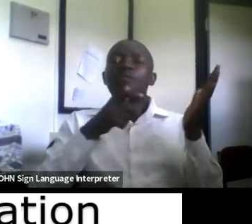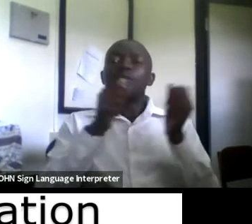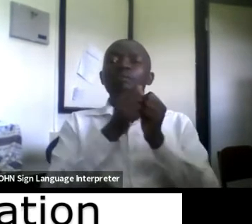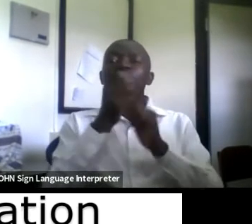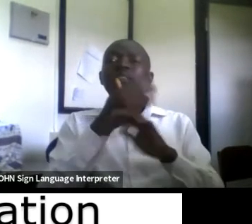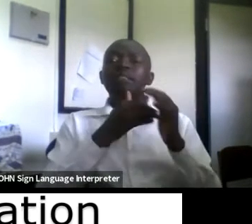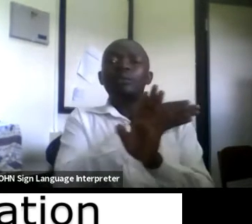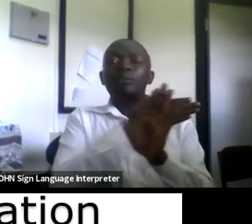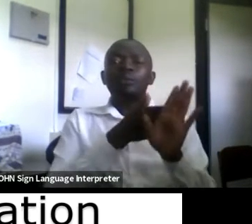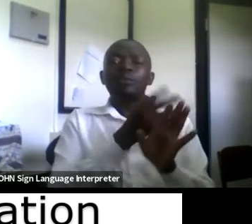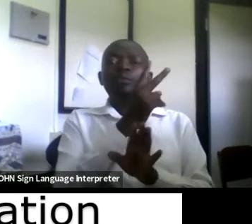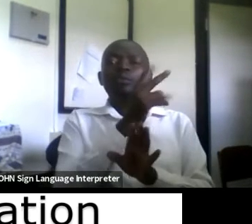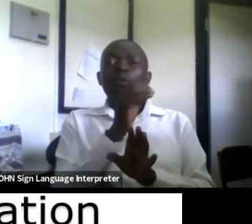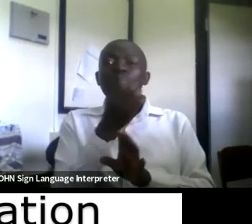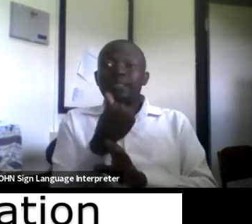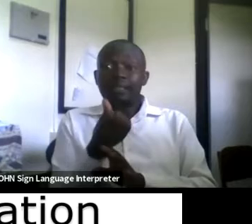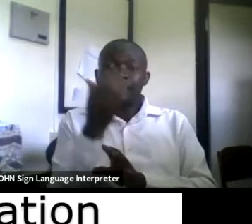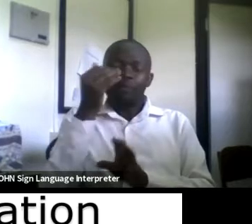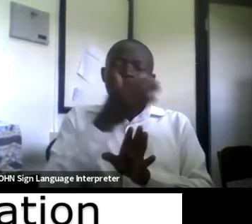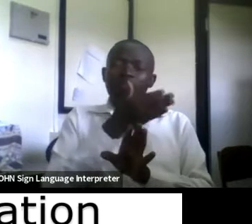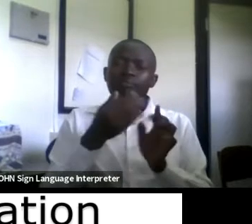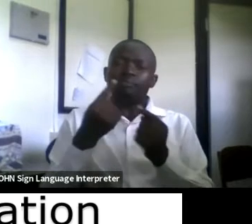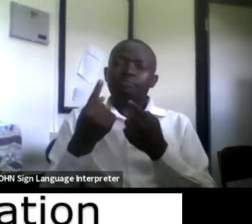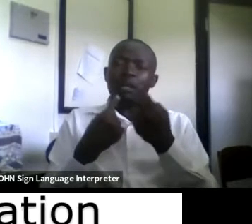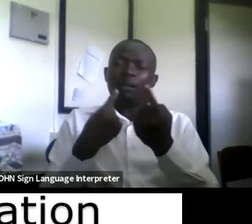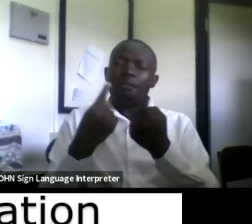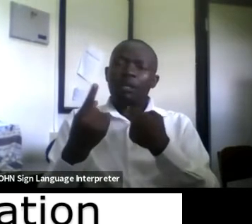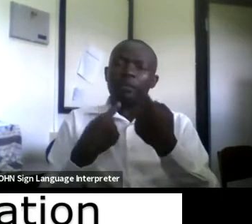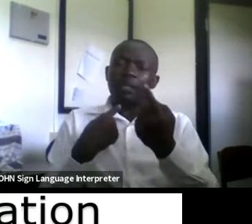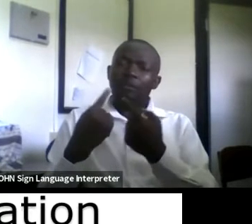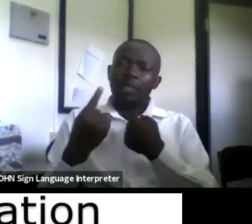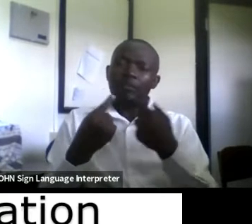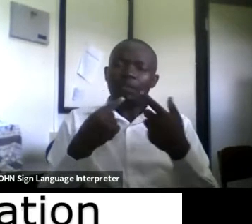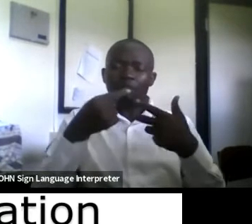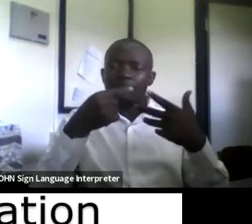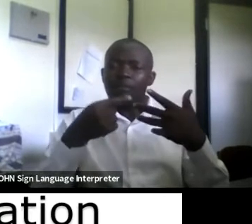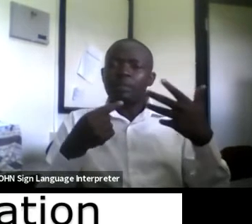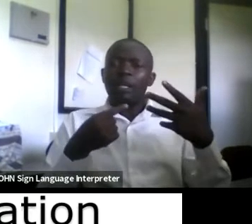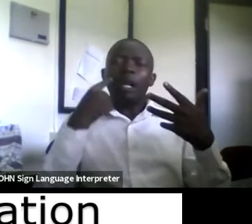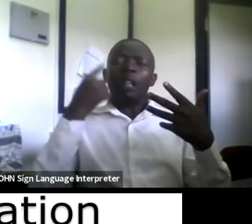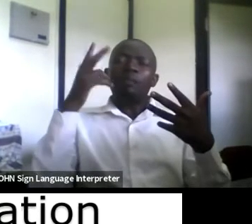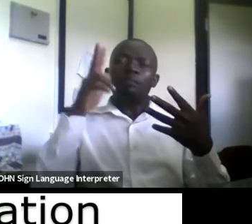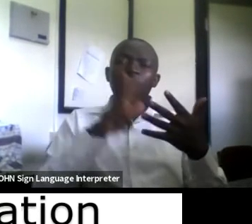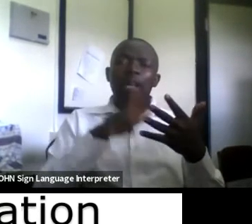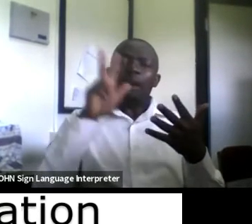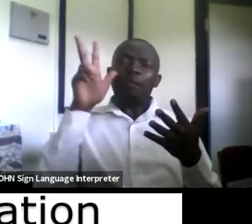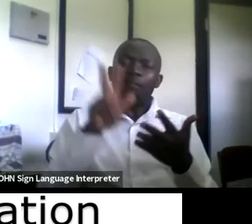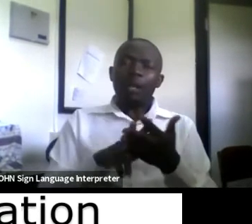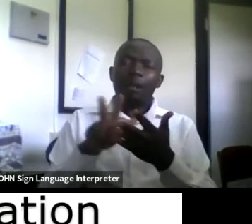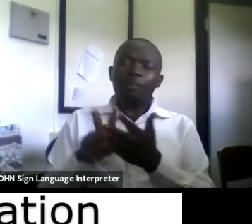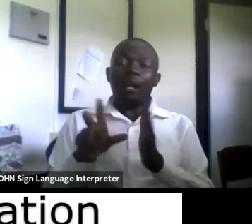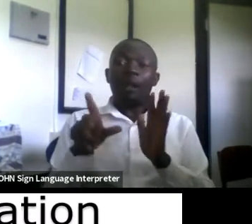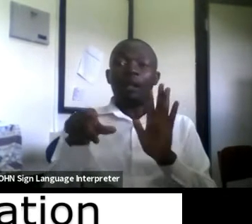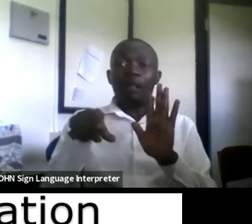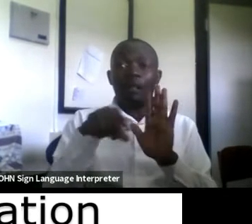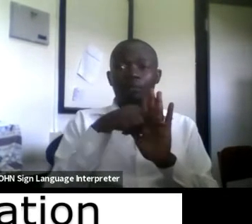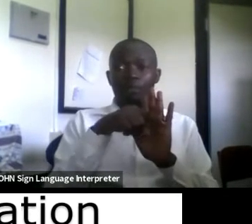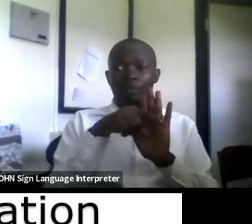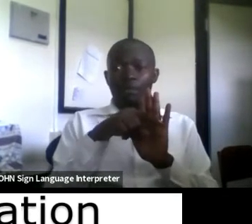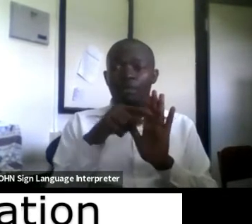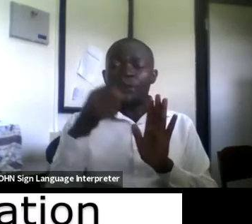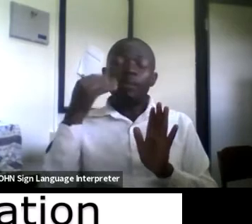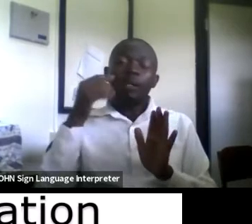People have been talking about it, and it has led to the passing of legislations around disability in many of the countries, and